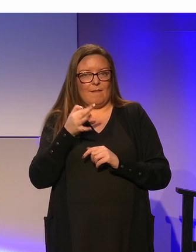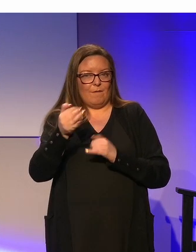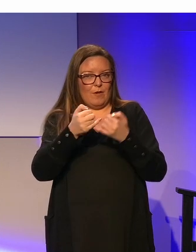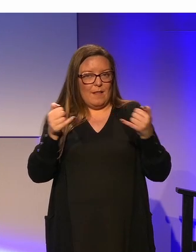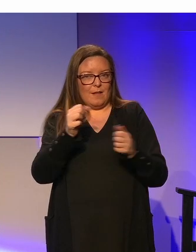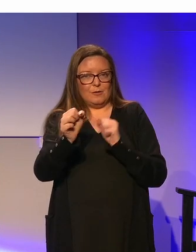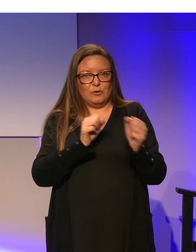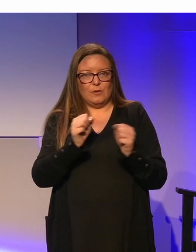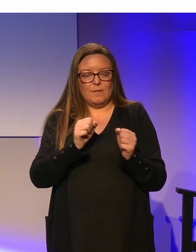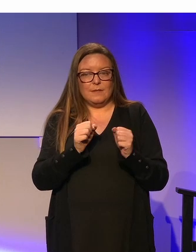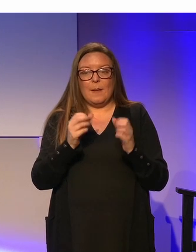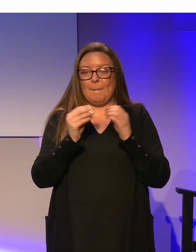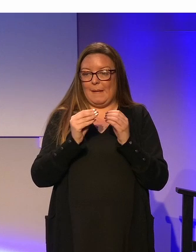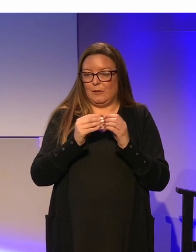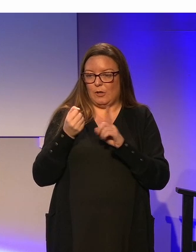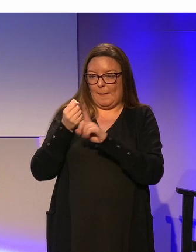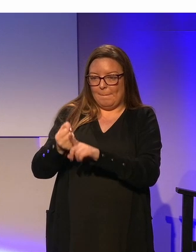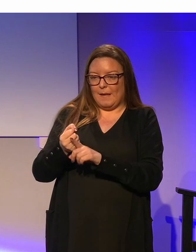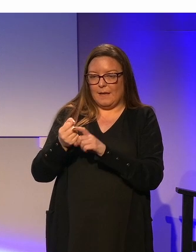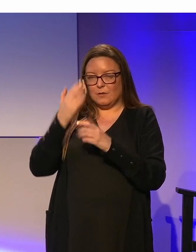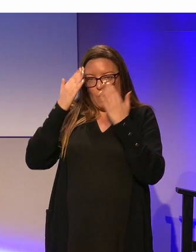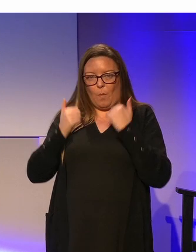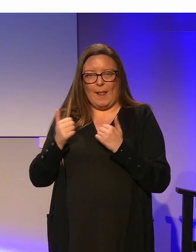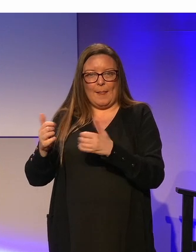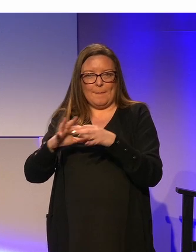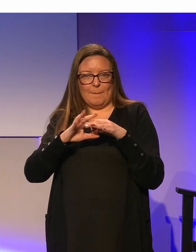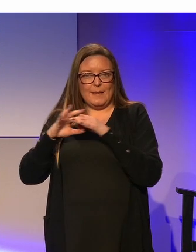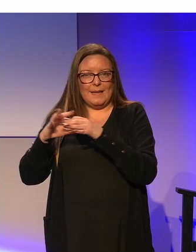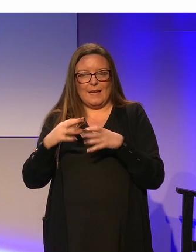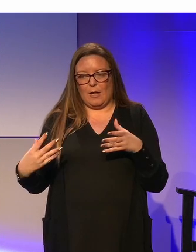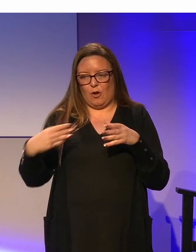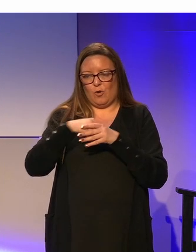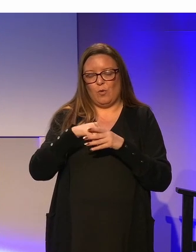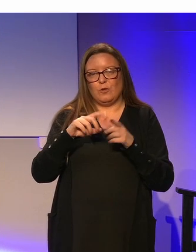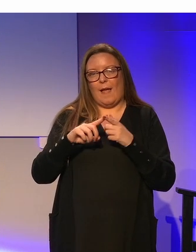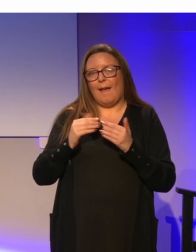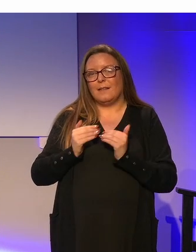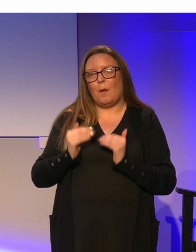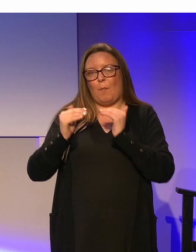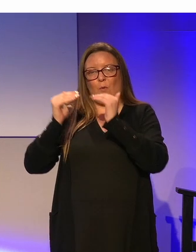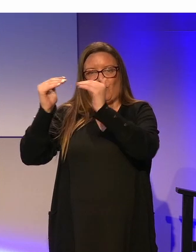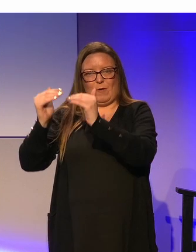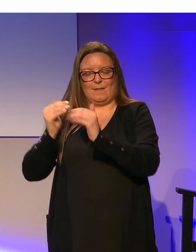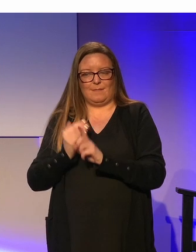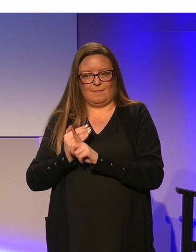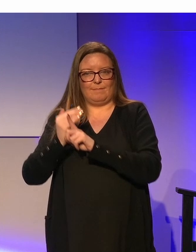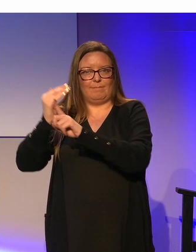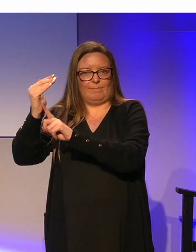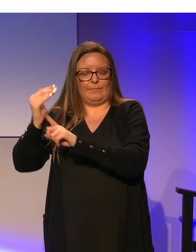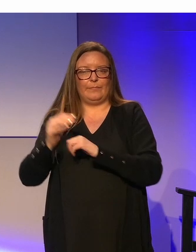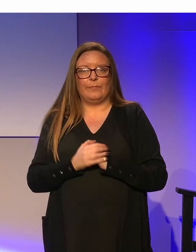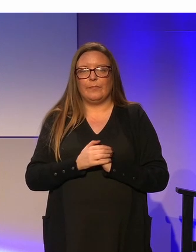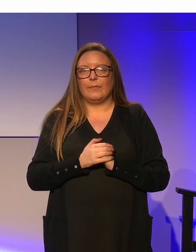and they mentioned impacts on well-being, access to education, inclusion and progress. School